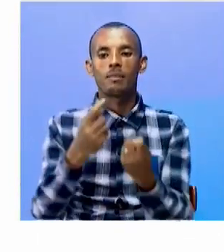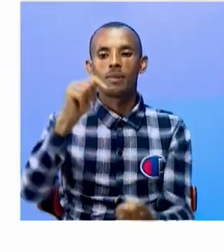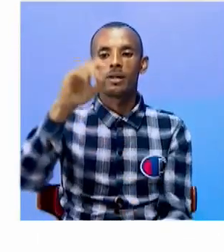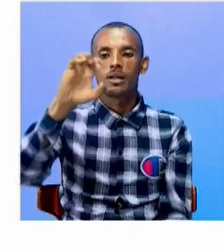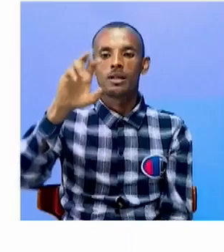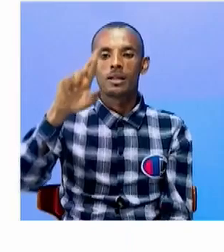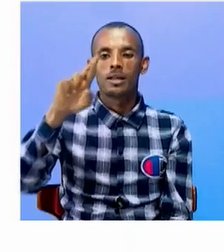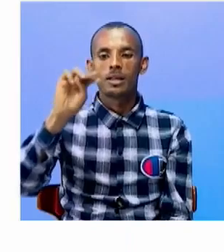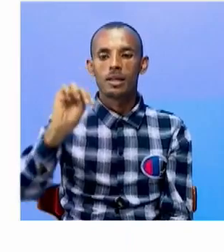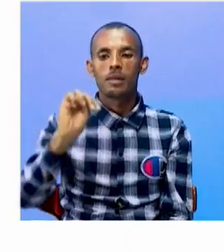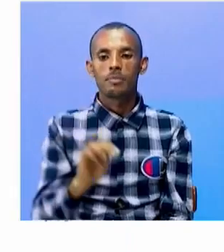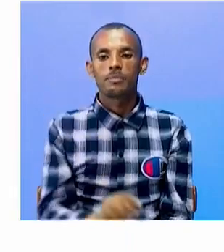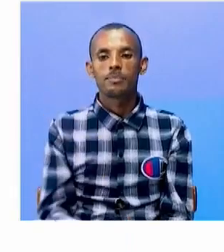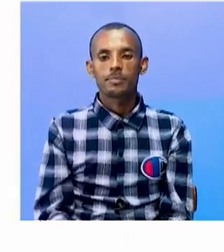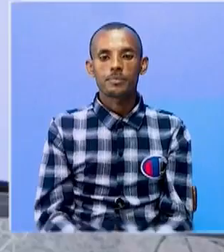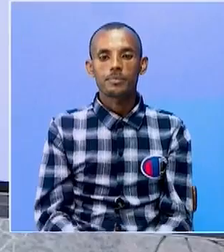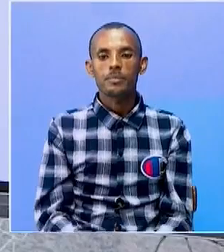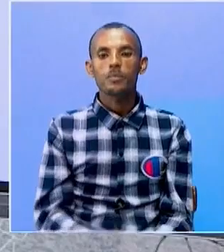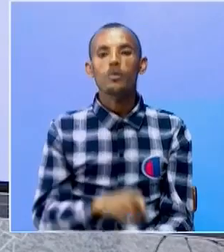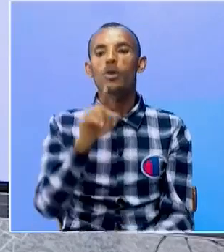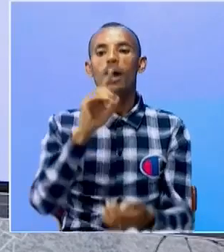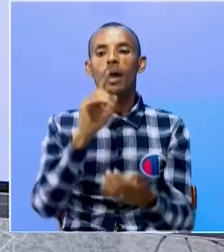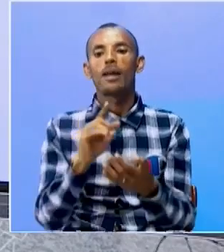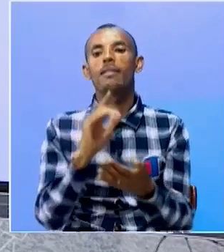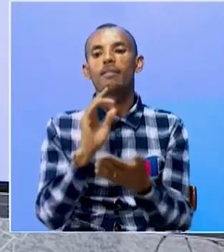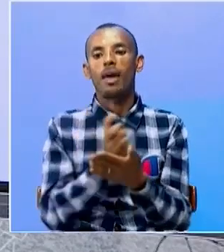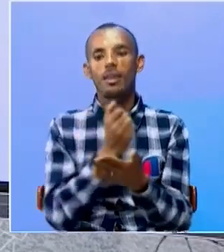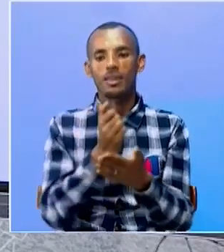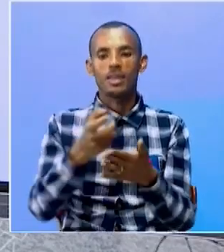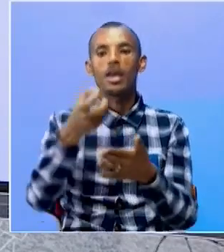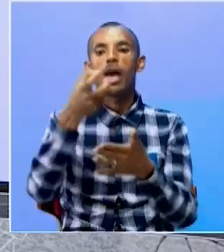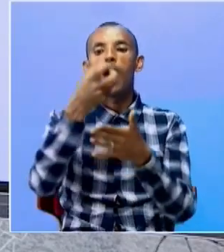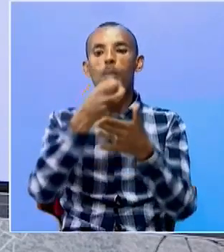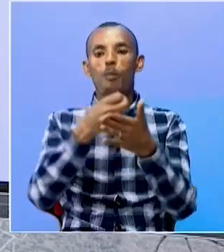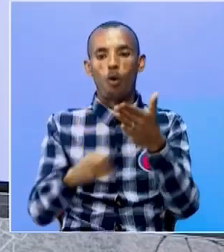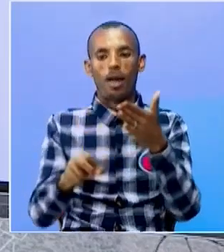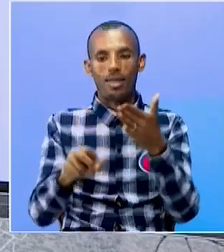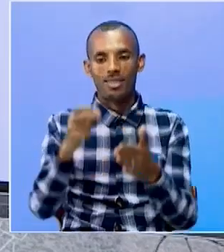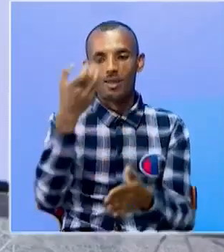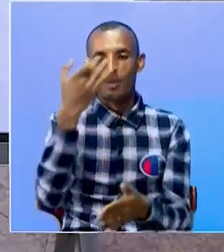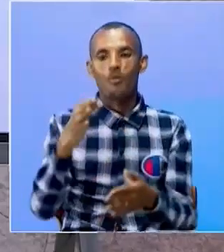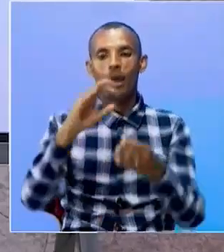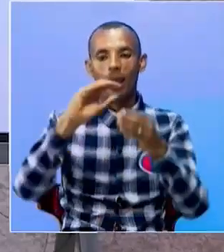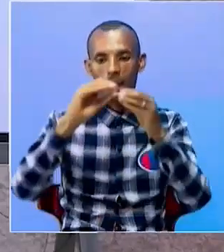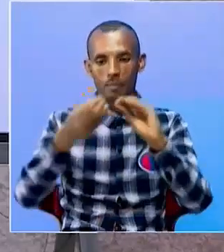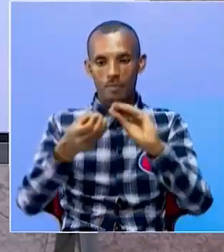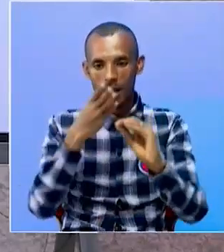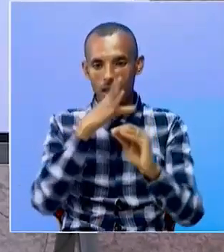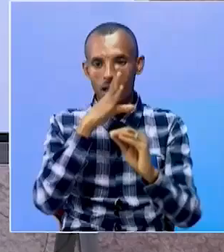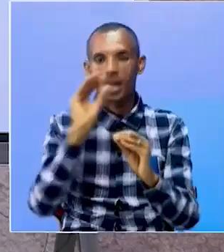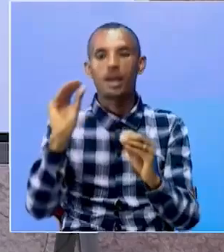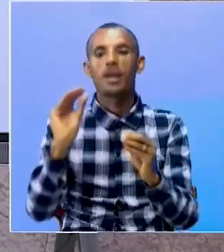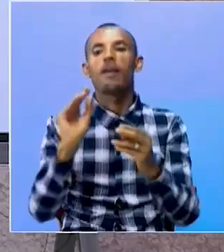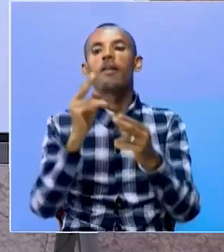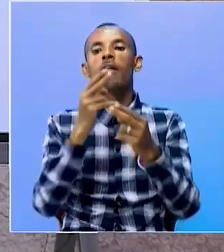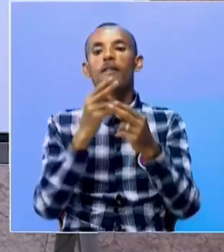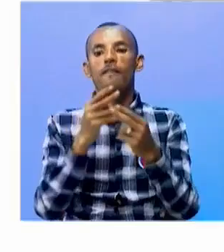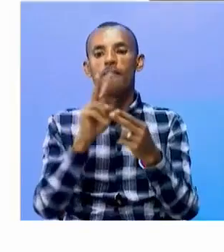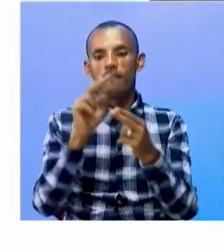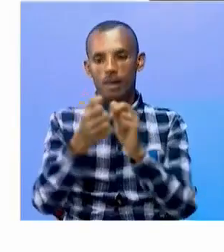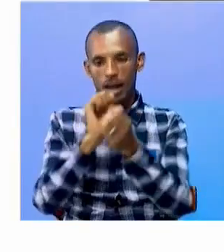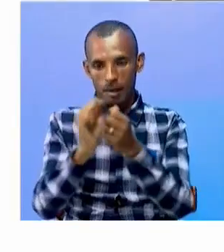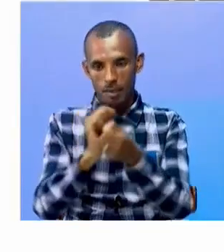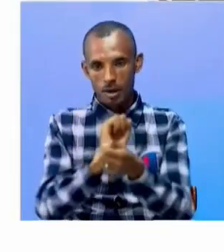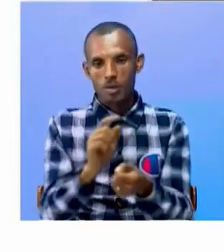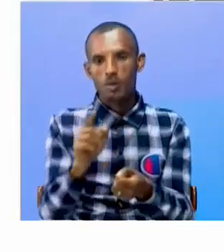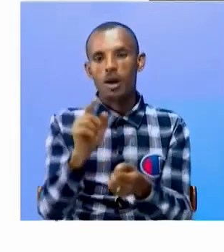term. You can take a product of a number and a variable. That means you can write in